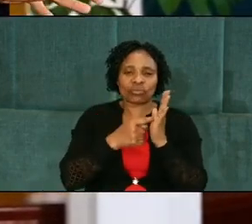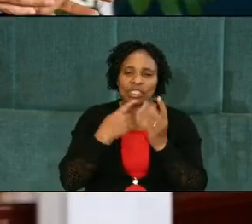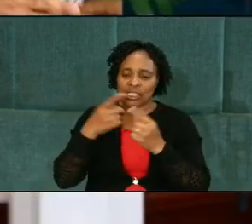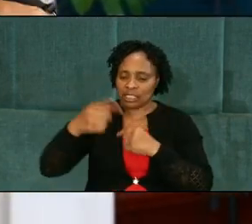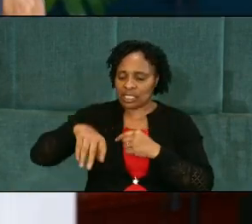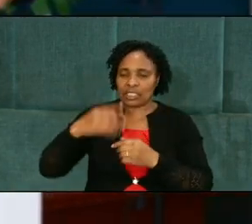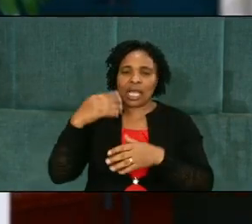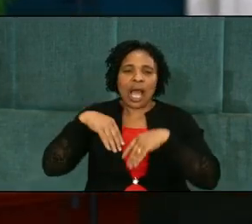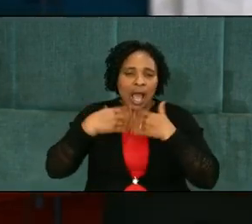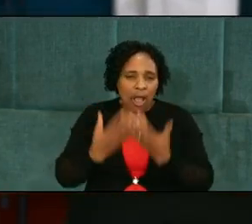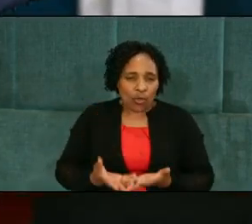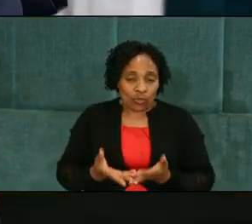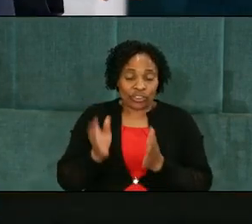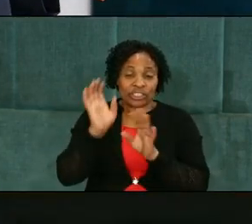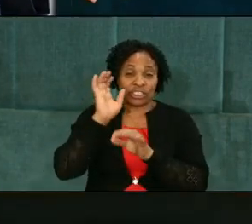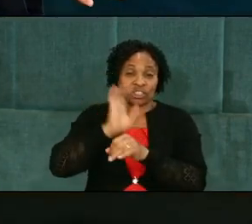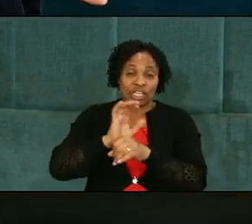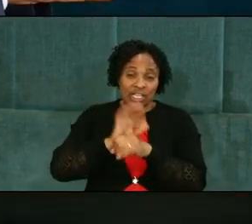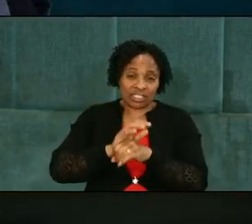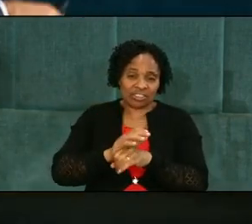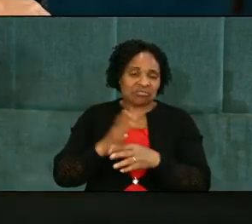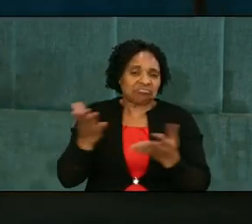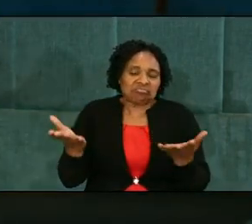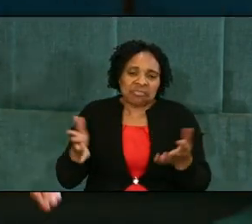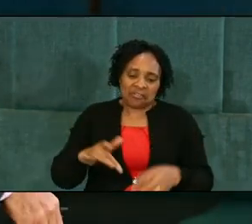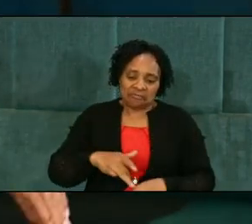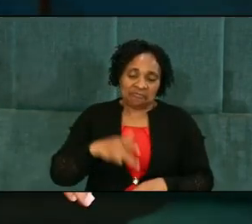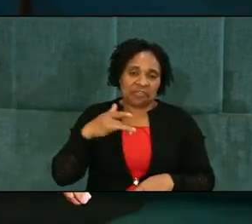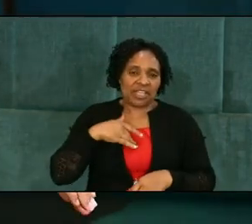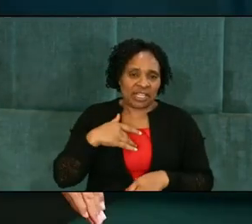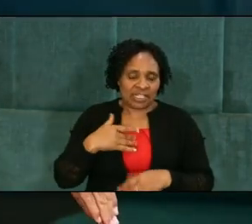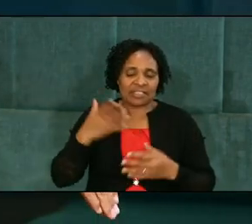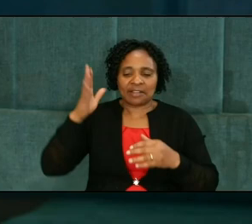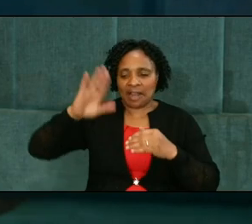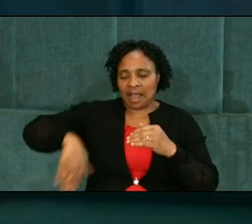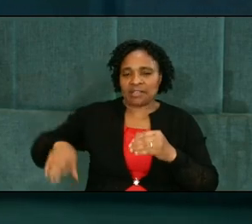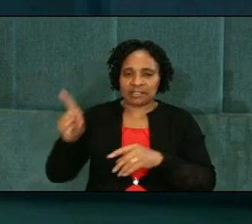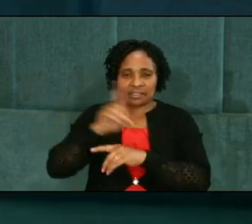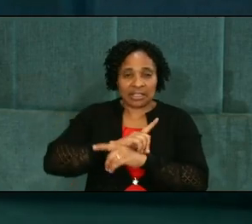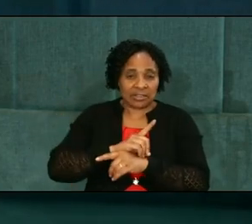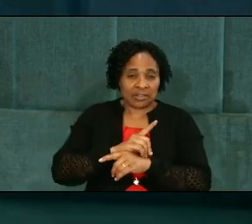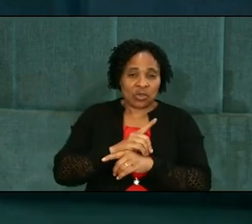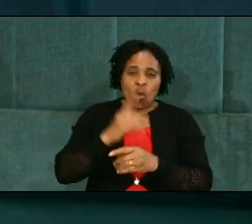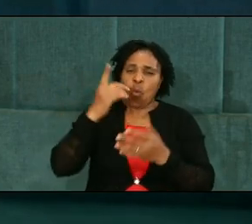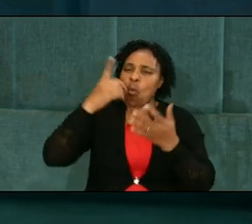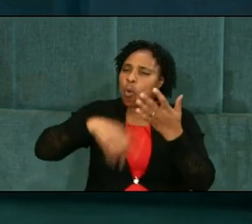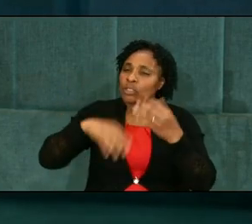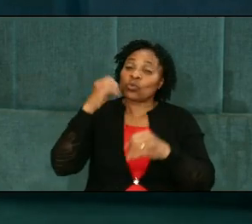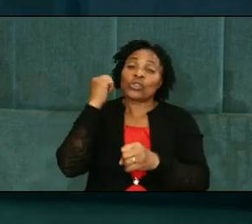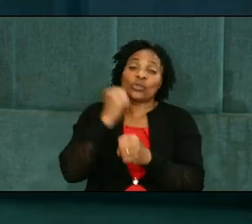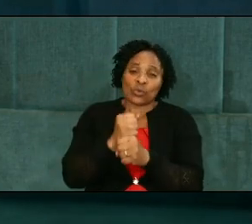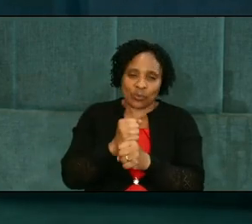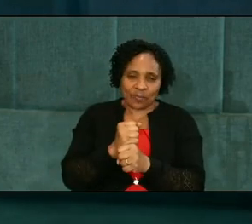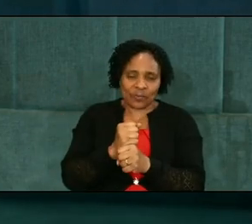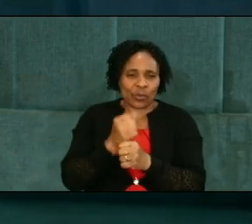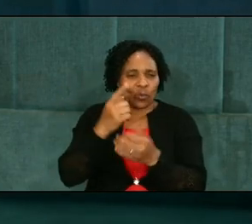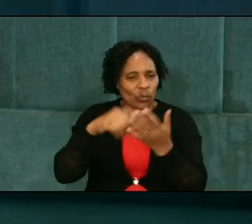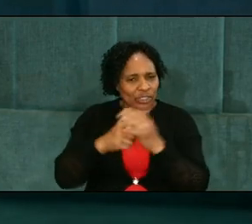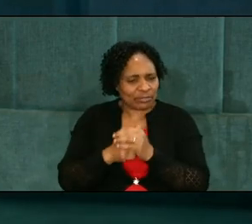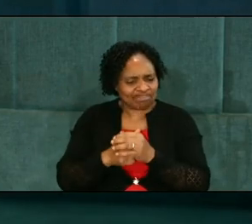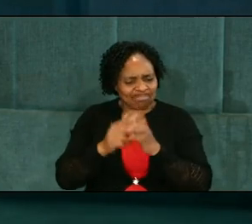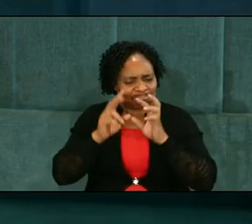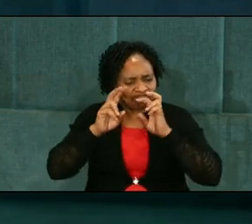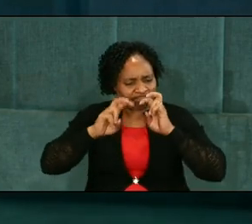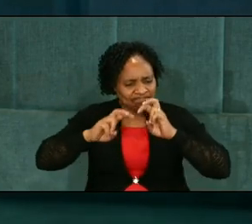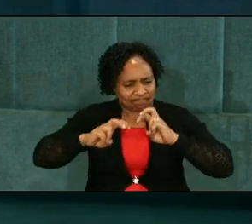look like, what the church will feel like in the very last days. And what we will be doing is to check